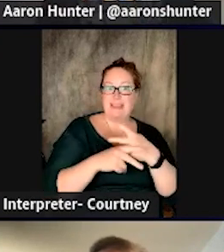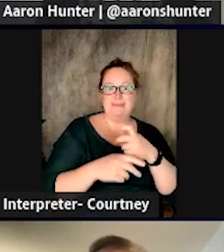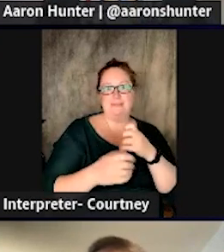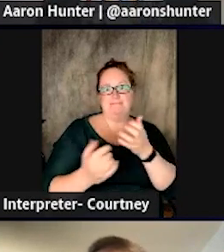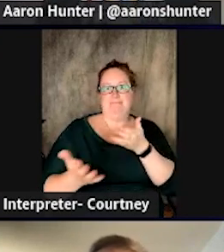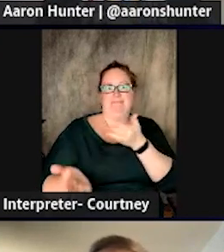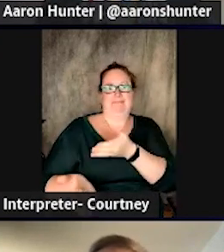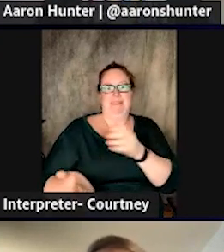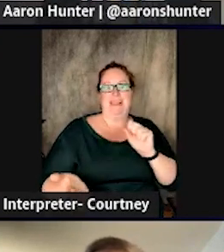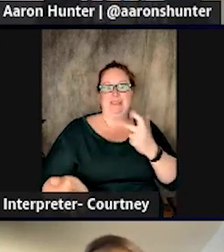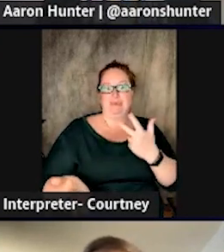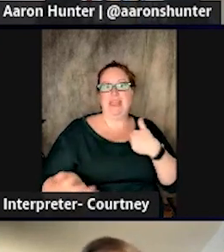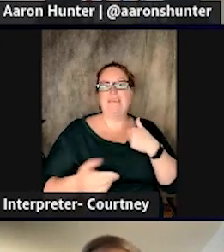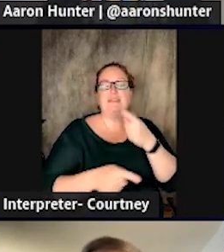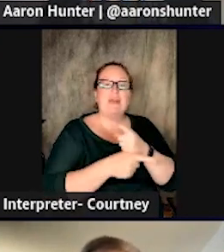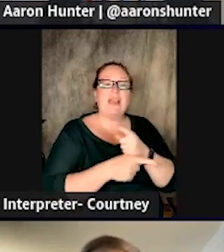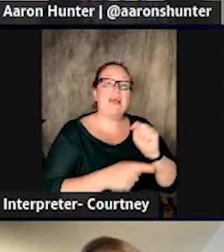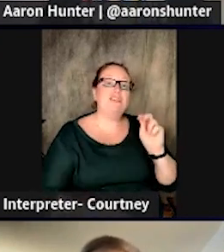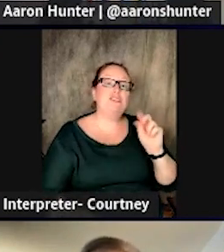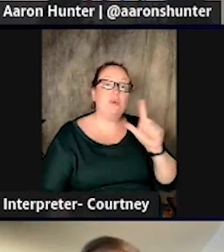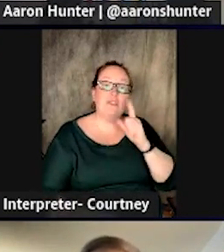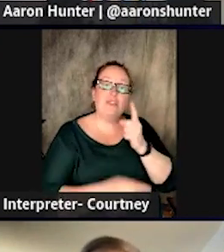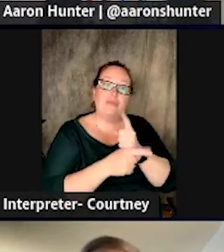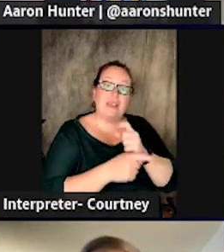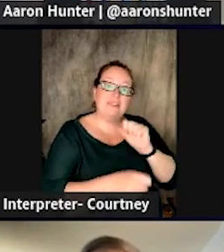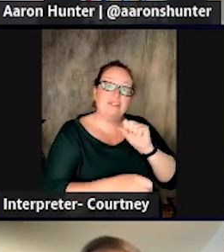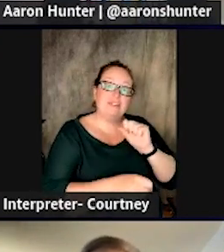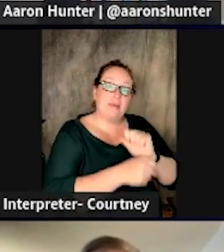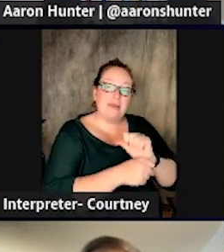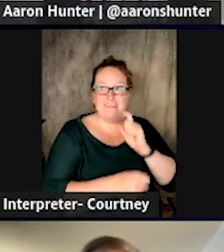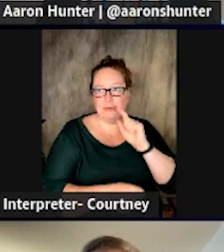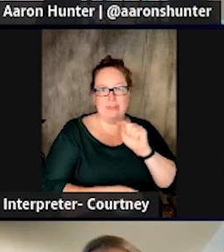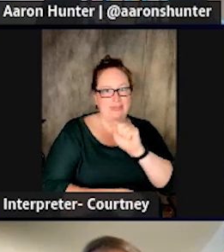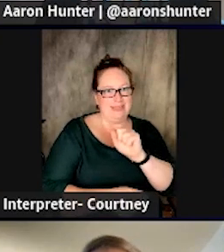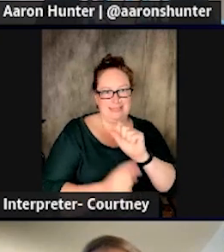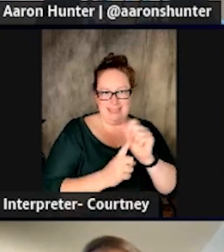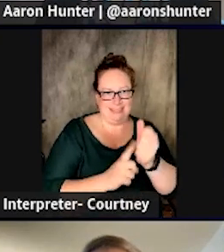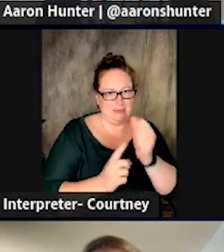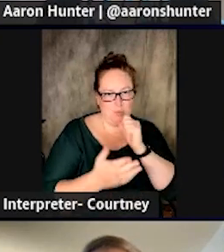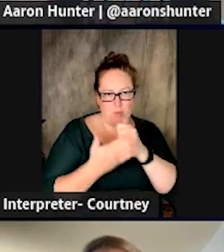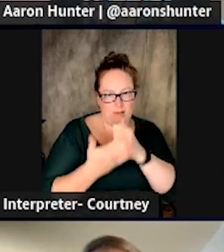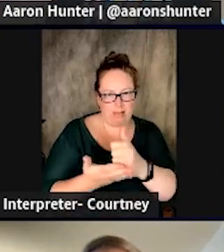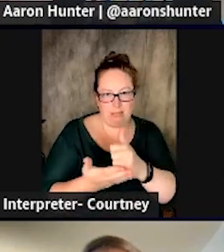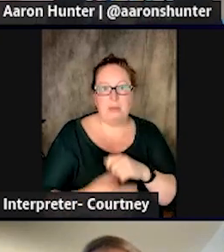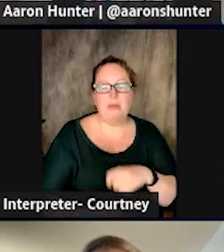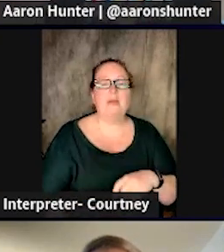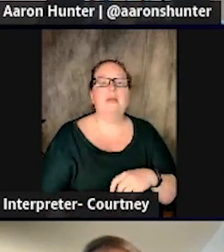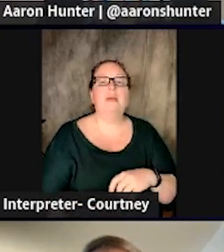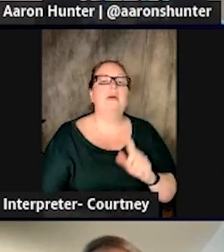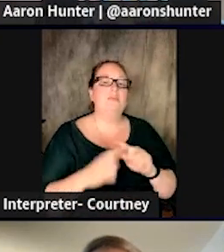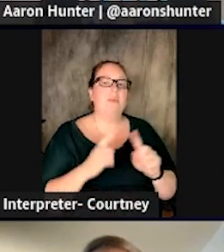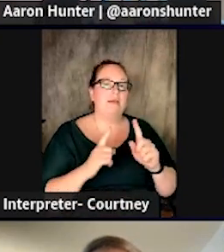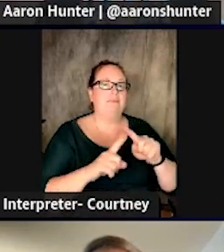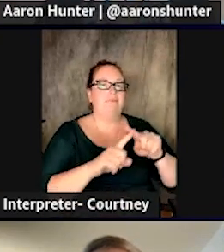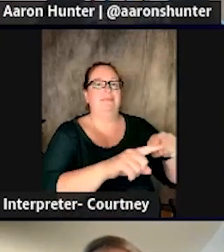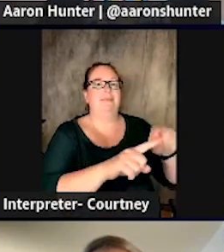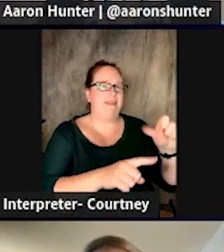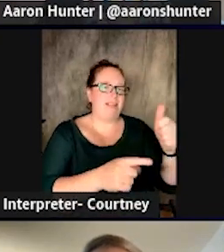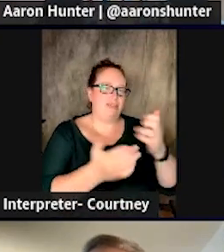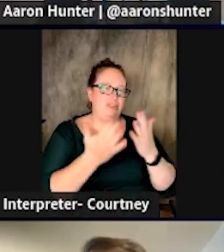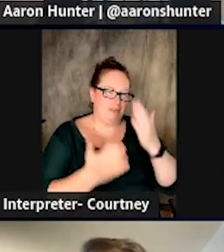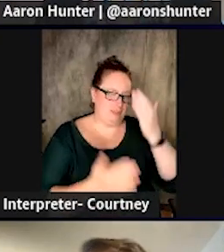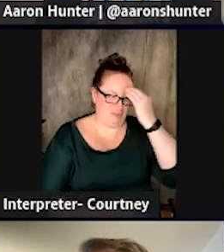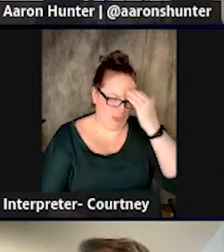right tool for the right job. In this case, it's not going to help with that. But I would probably lean toward another service. We all know what service we're talking about,